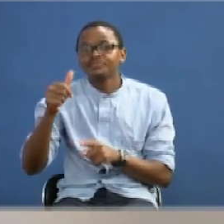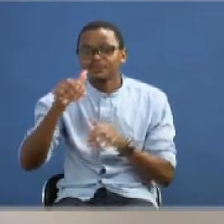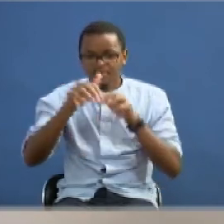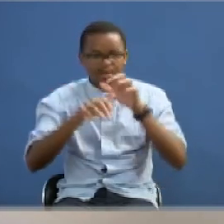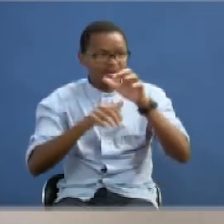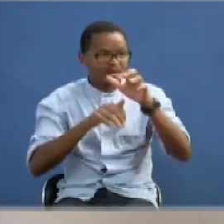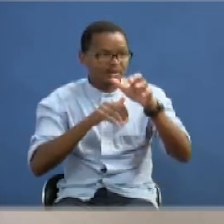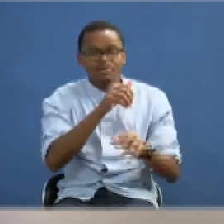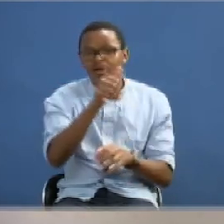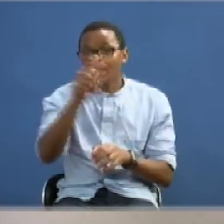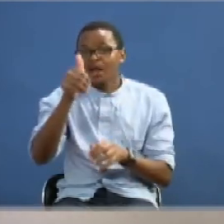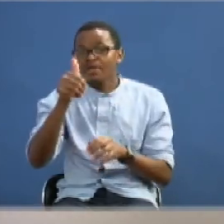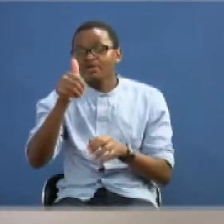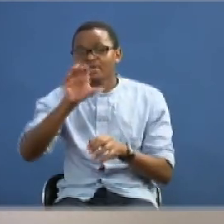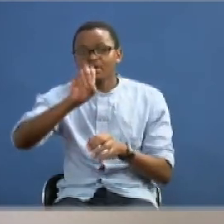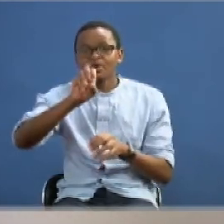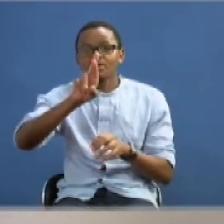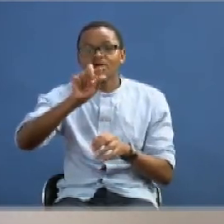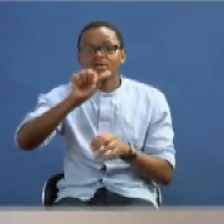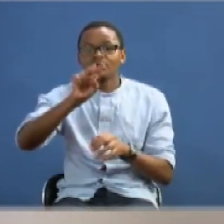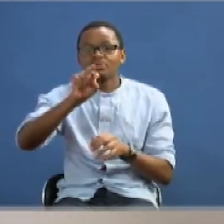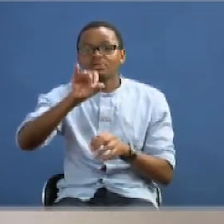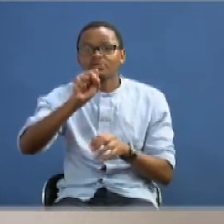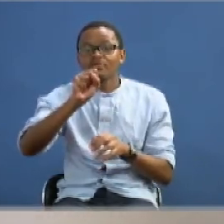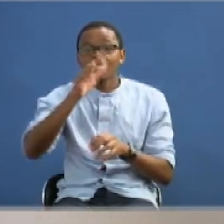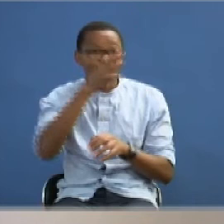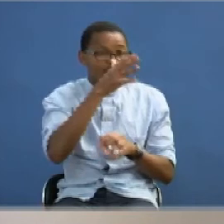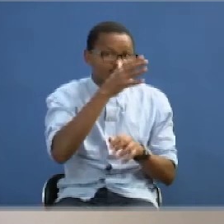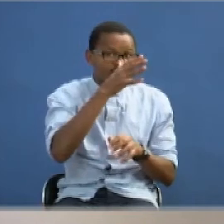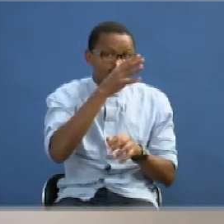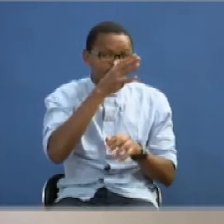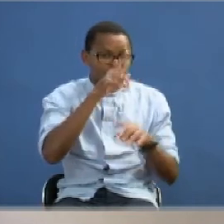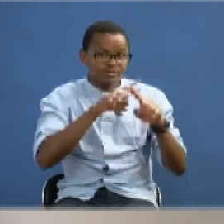animals or other organisms, they may give you false negatives or